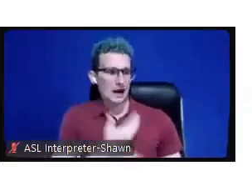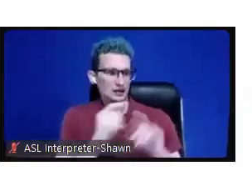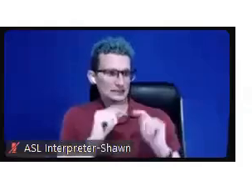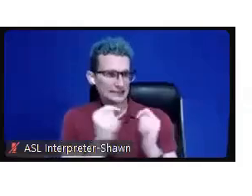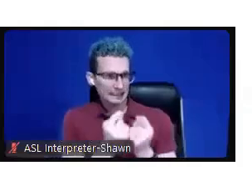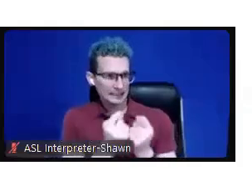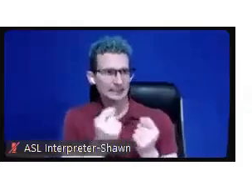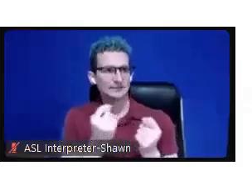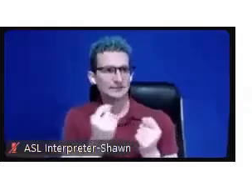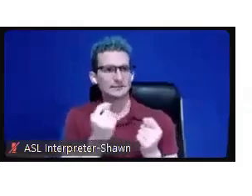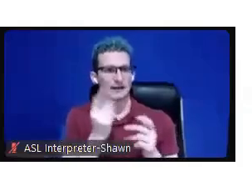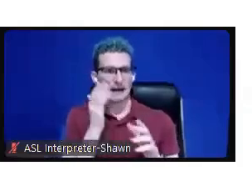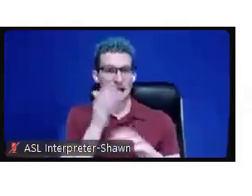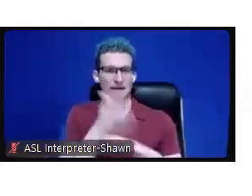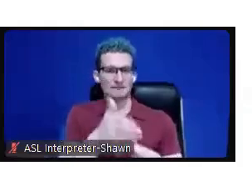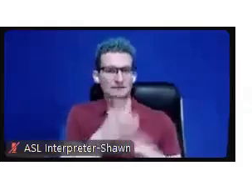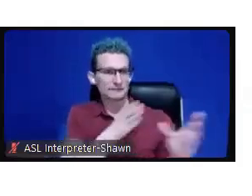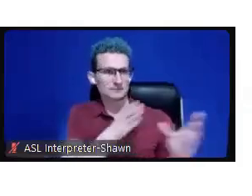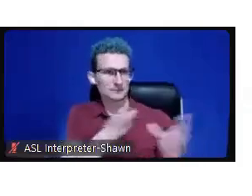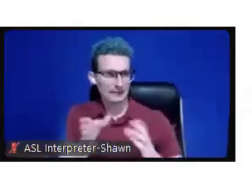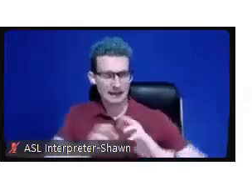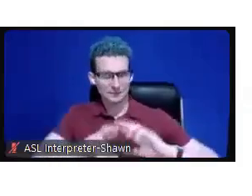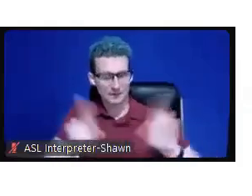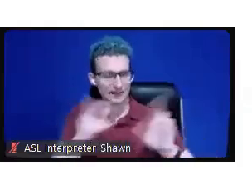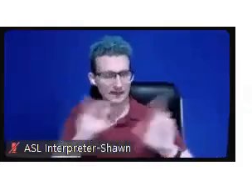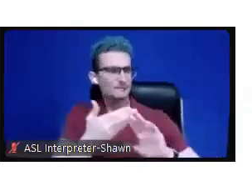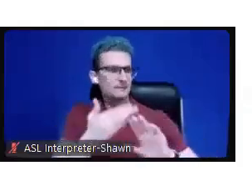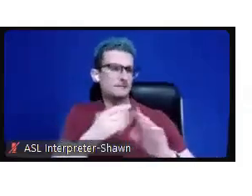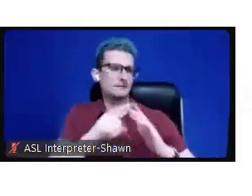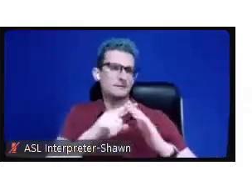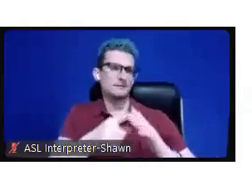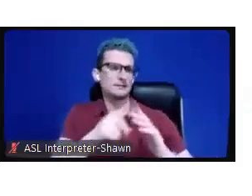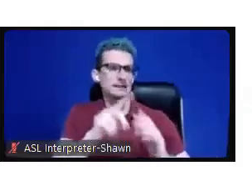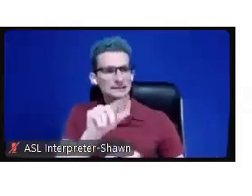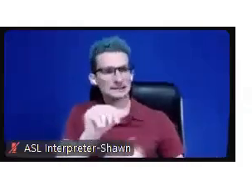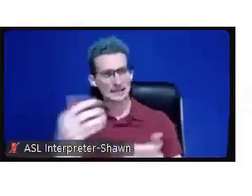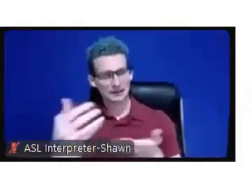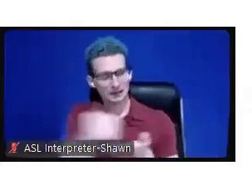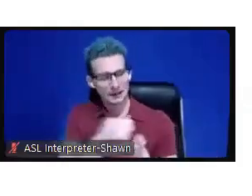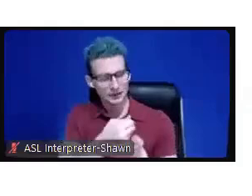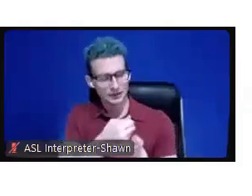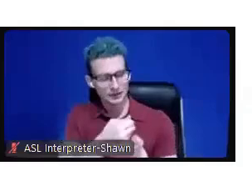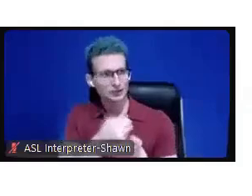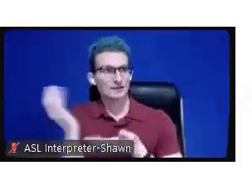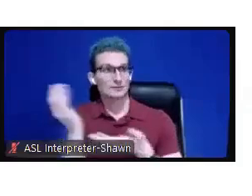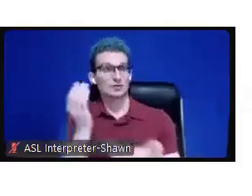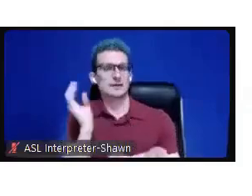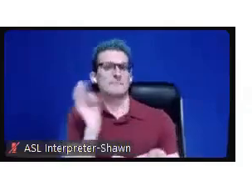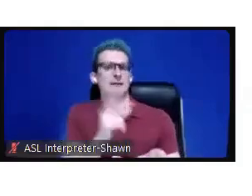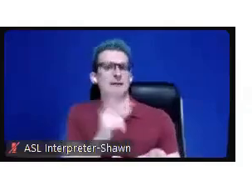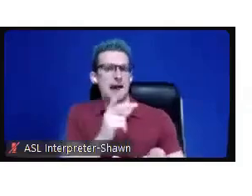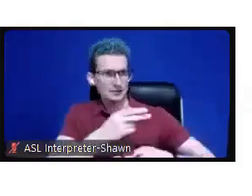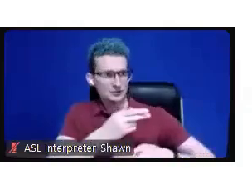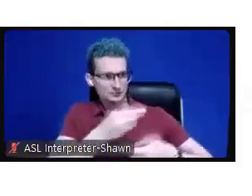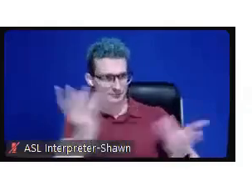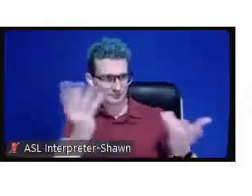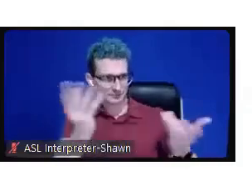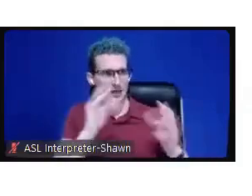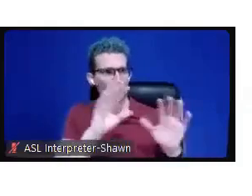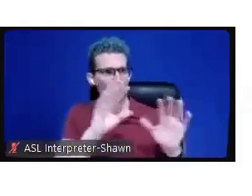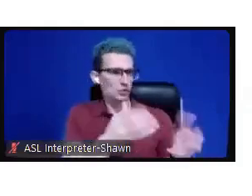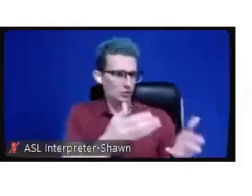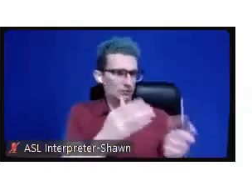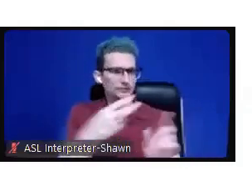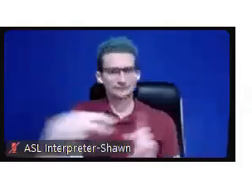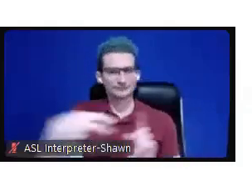plan prepared before we even begin data collection, to bring it back to this group and other experts for vetting to